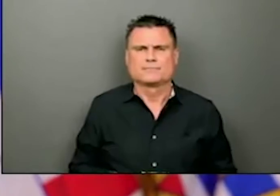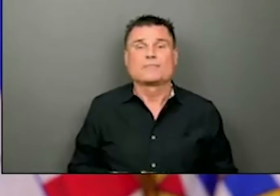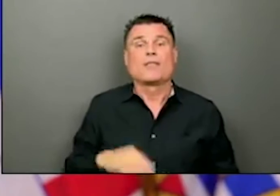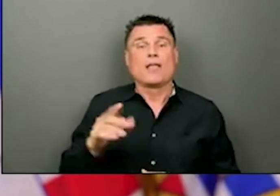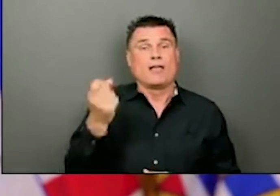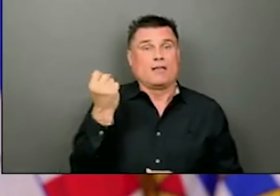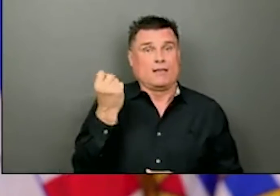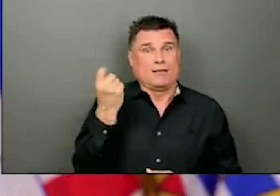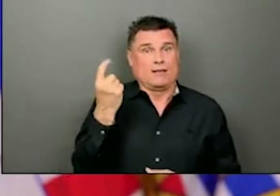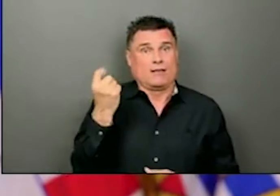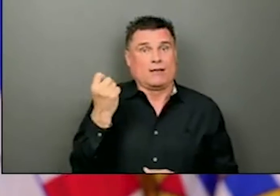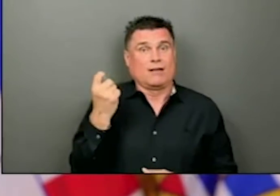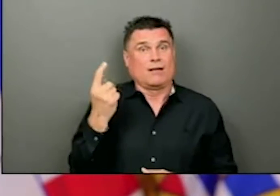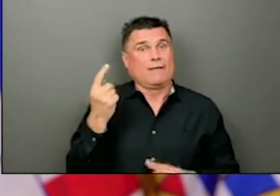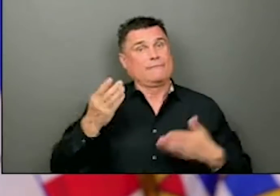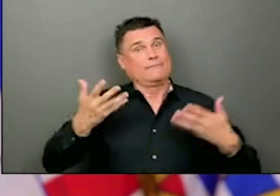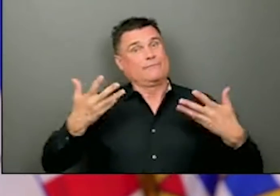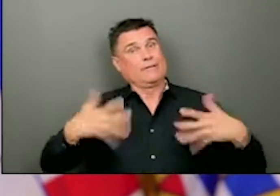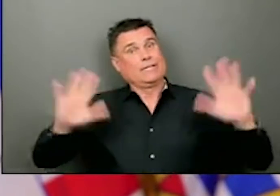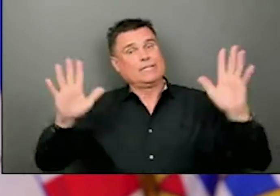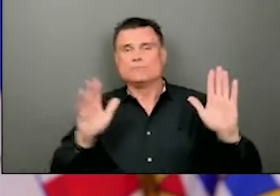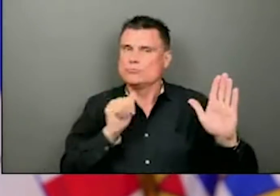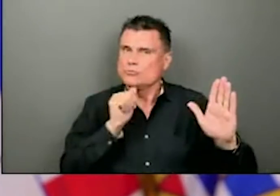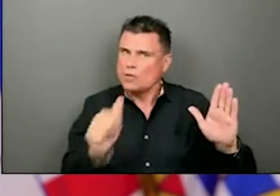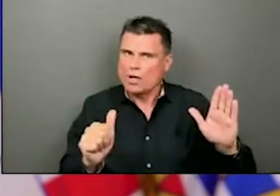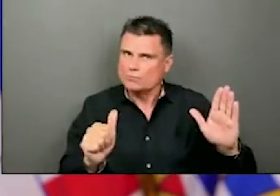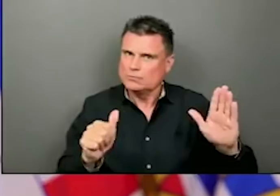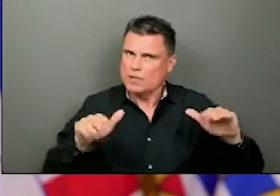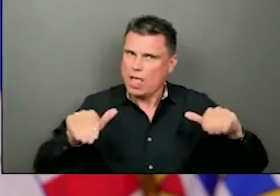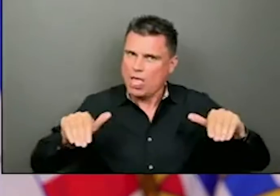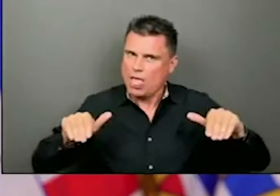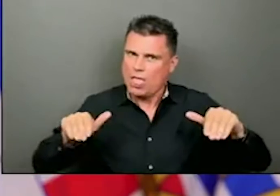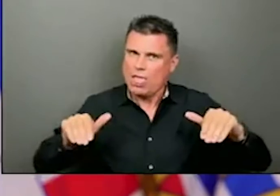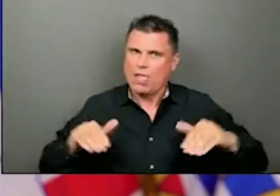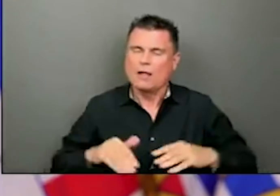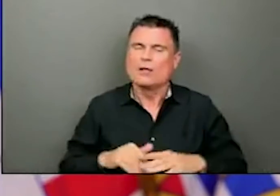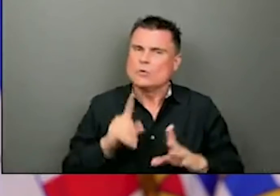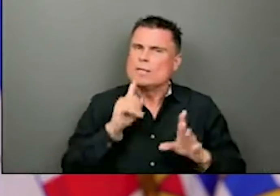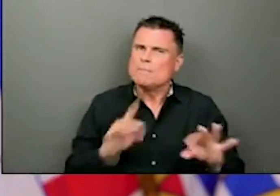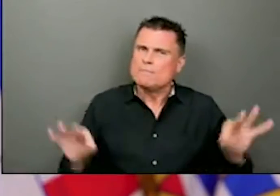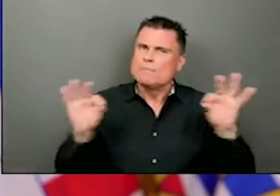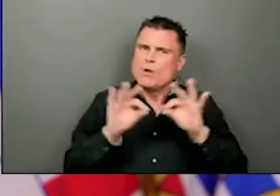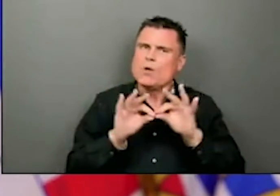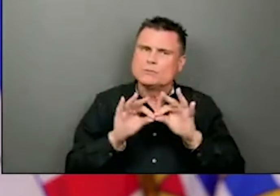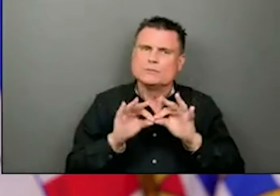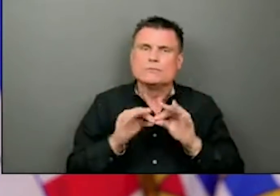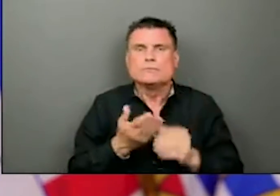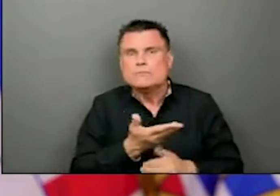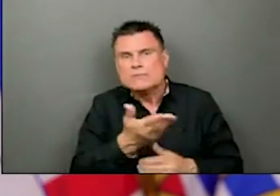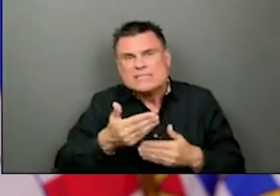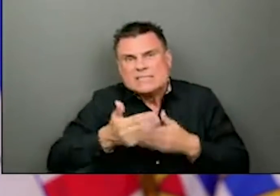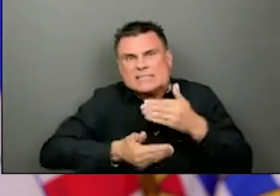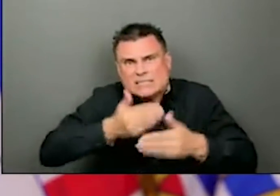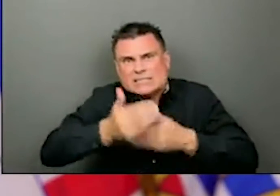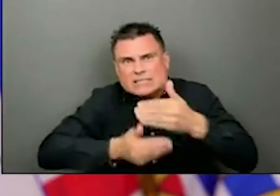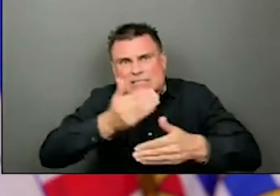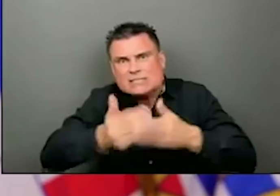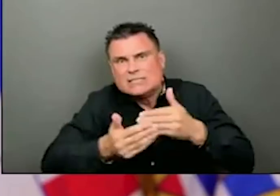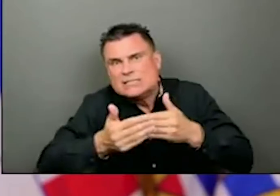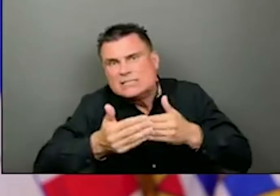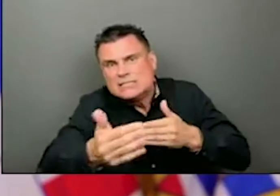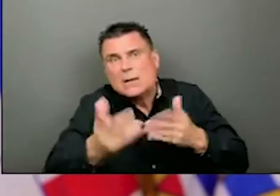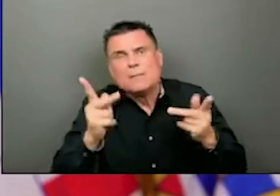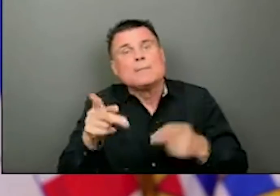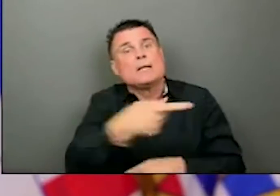incredibly important for us to make sure people get second doses, and over this weekend, over 300,000